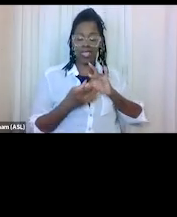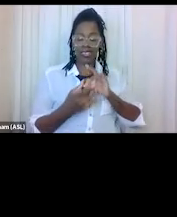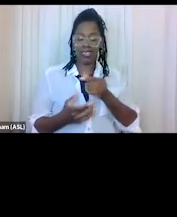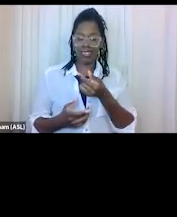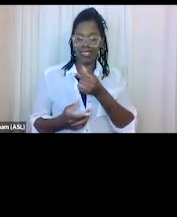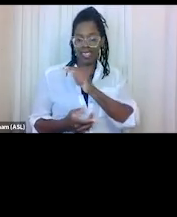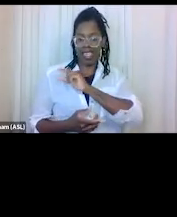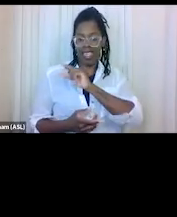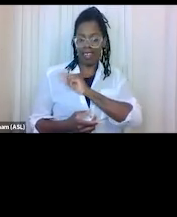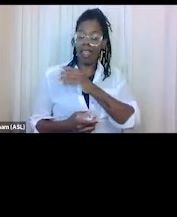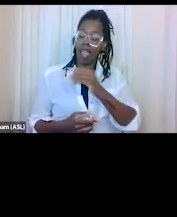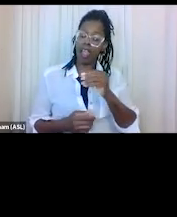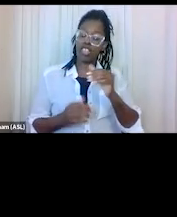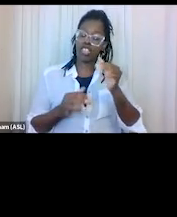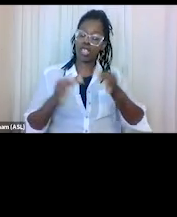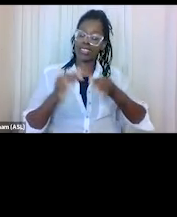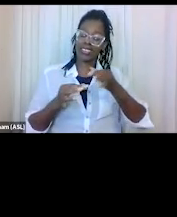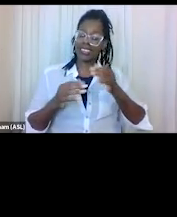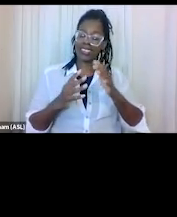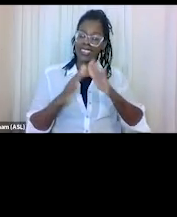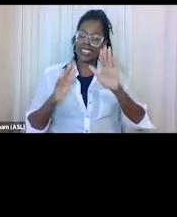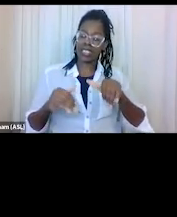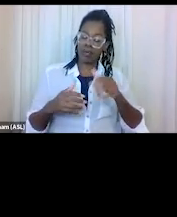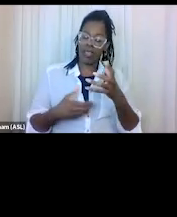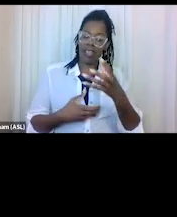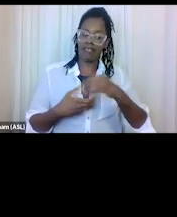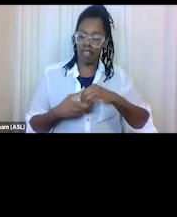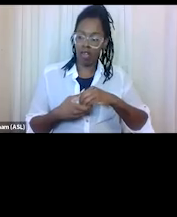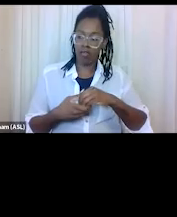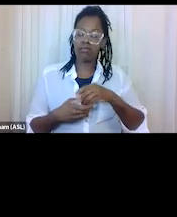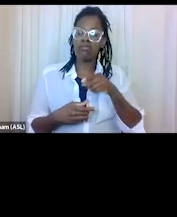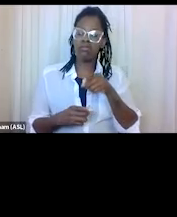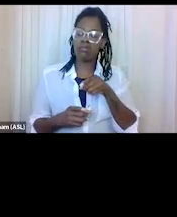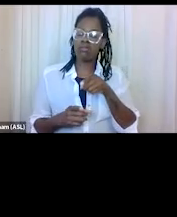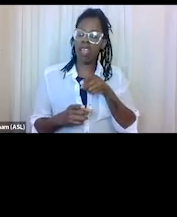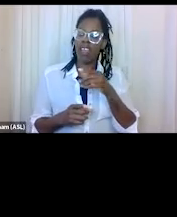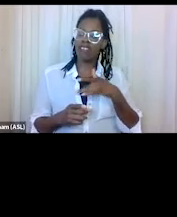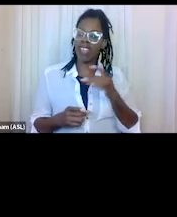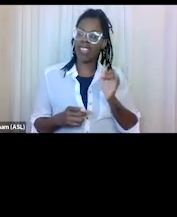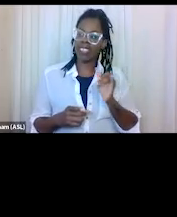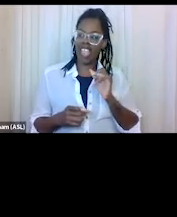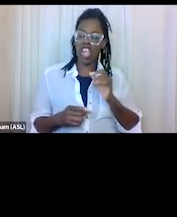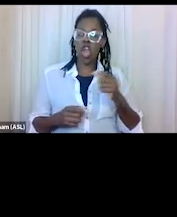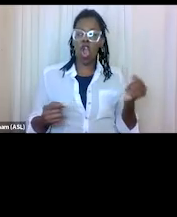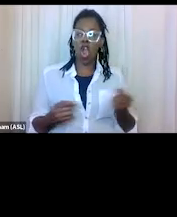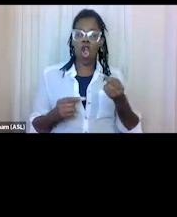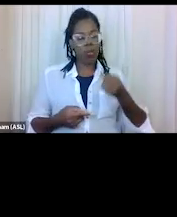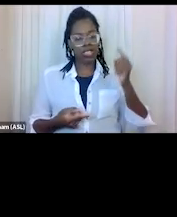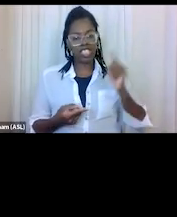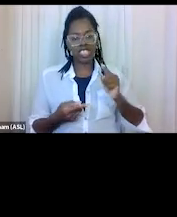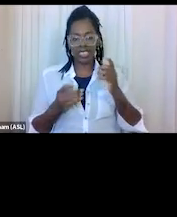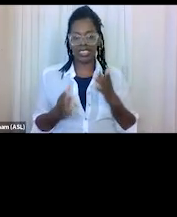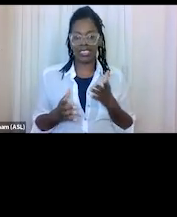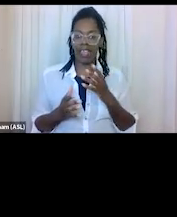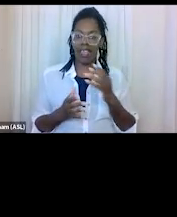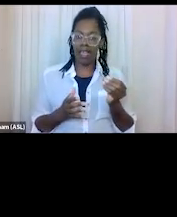system impacted, and consider themselves to be a peer supporter and a harm reductionist as part of the co-occurring serious